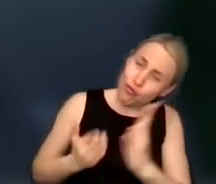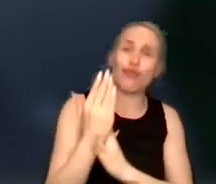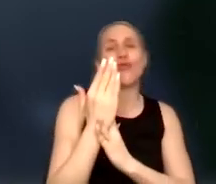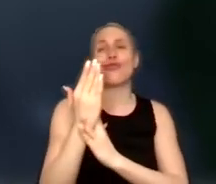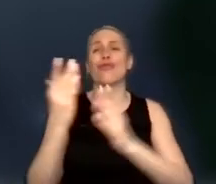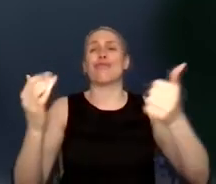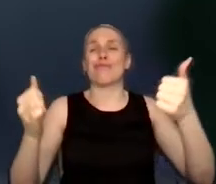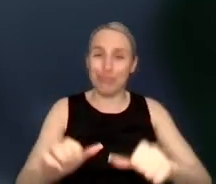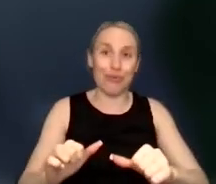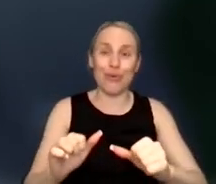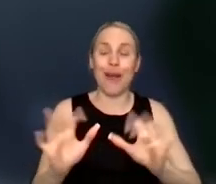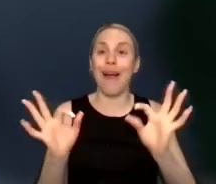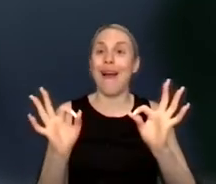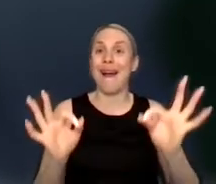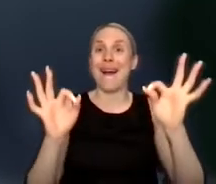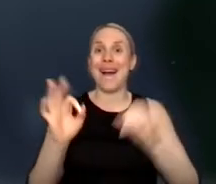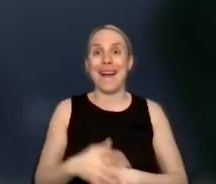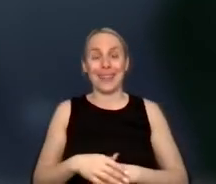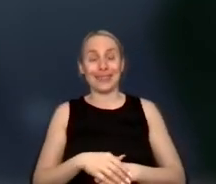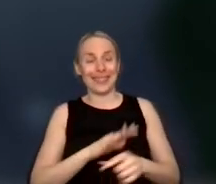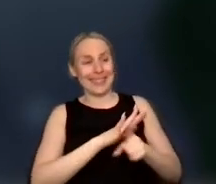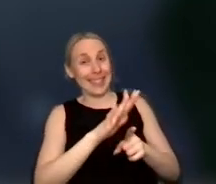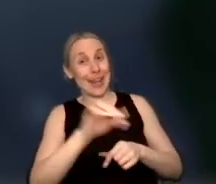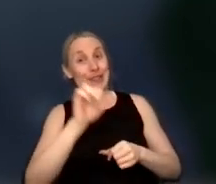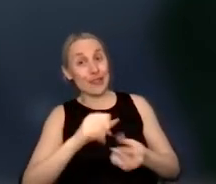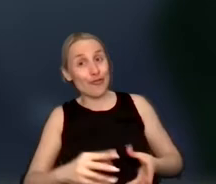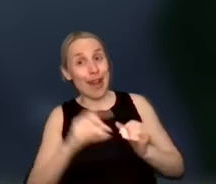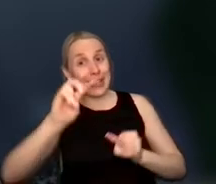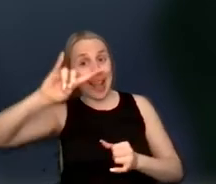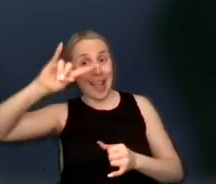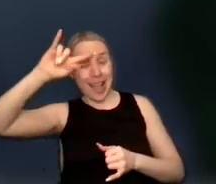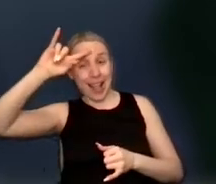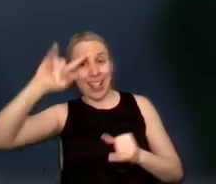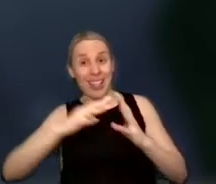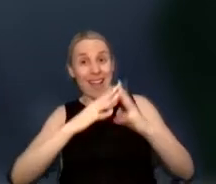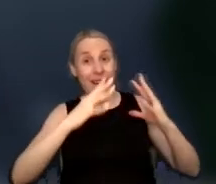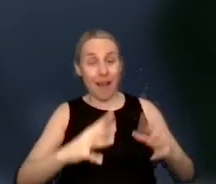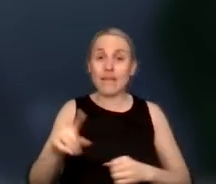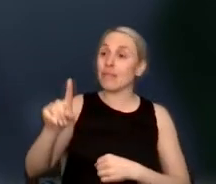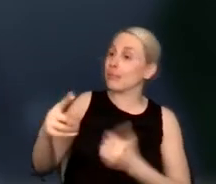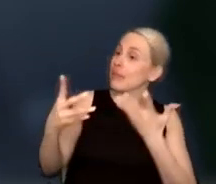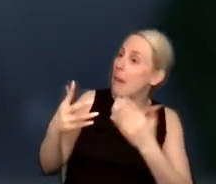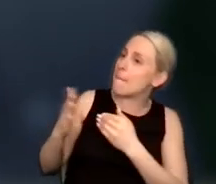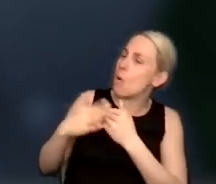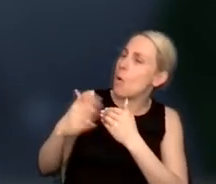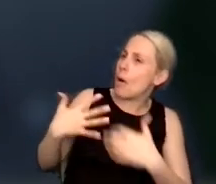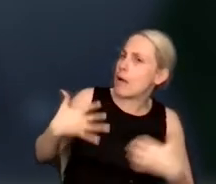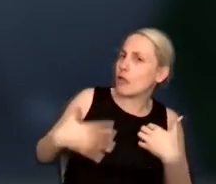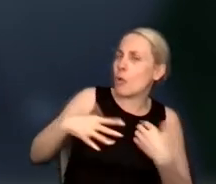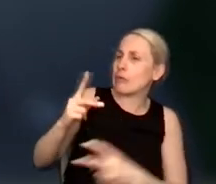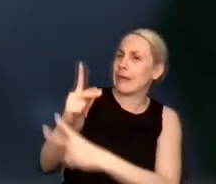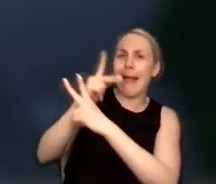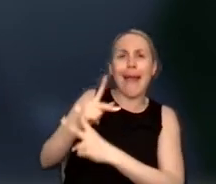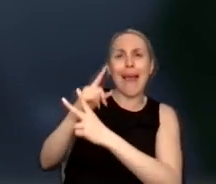hive. And now I feel like there's a lot more interest in caring for yourself during this process. Yeah. Mm. And so